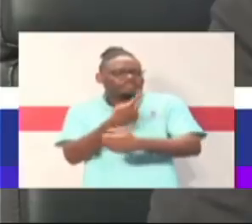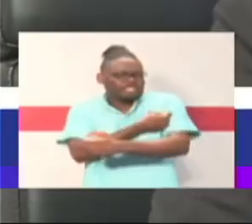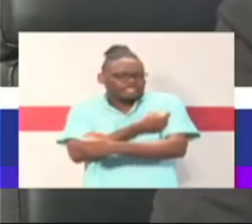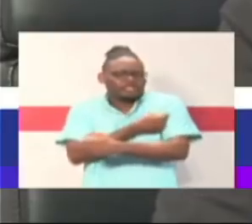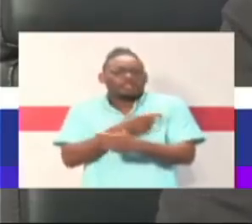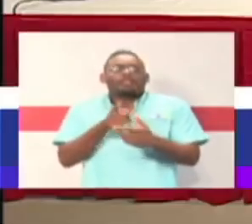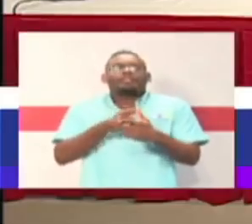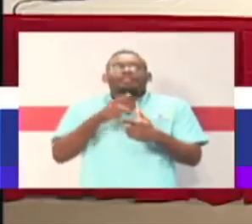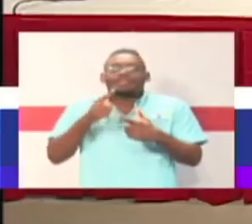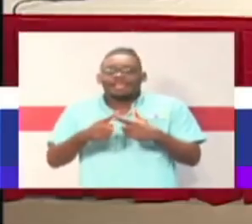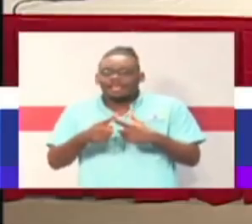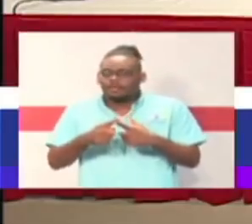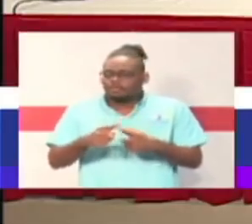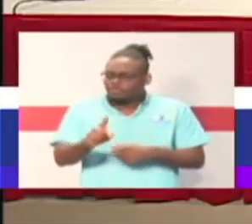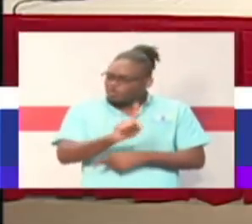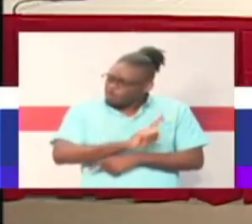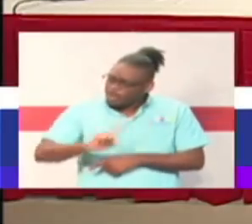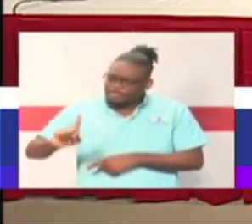Thank you.